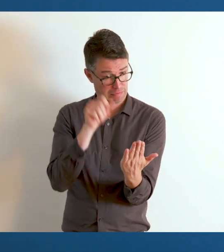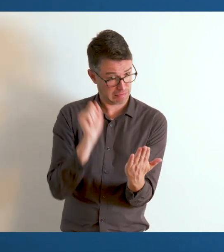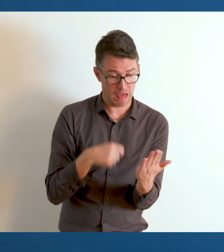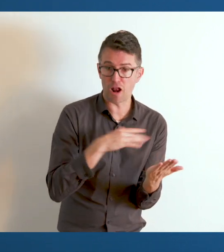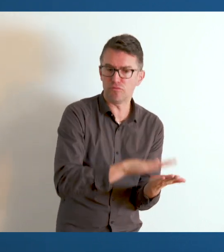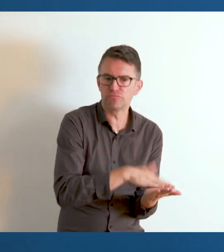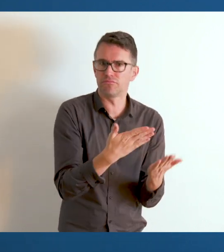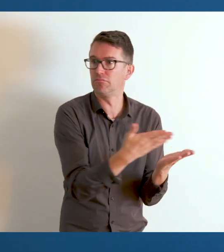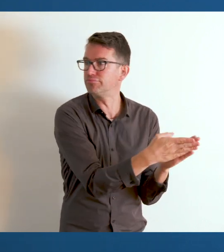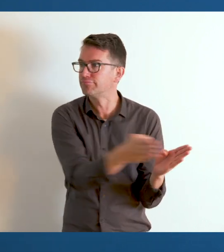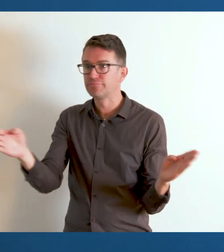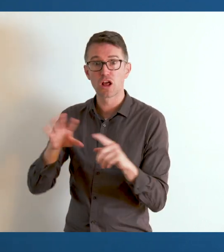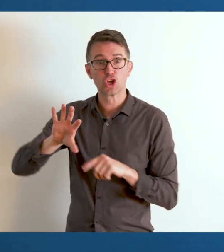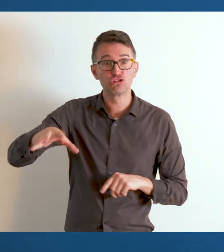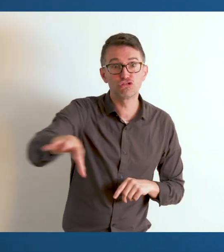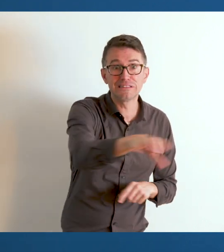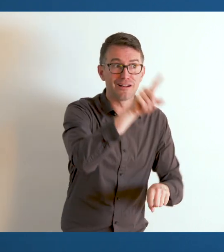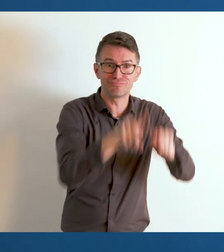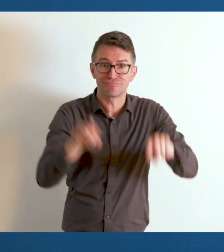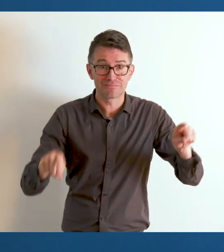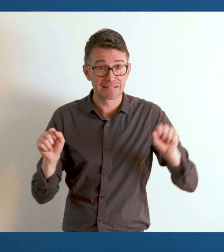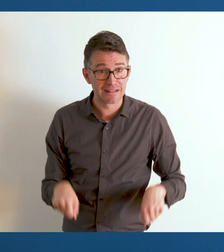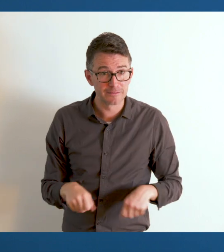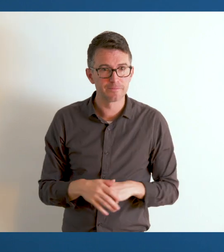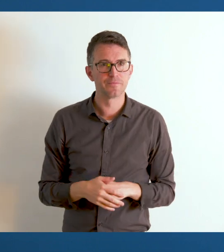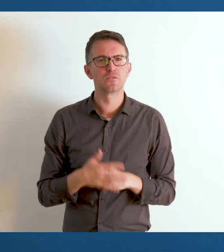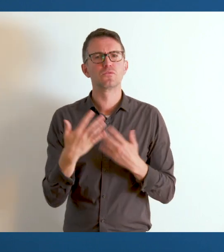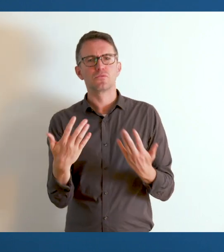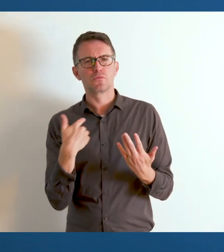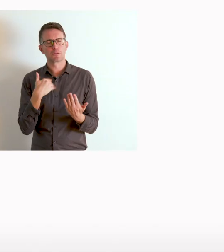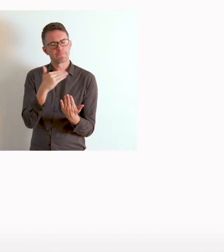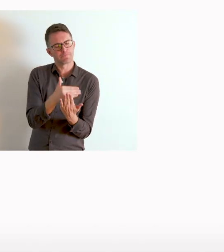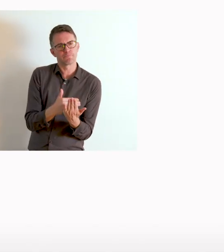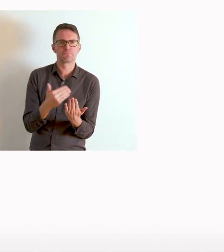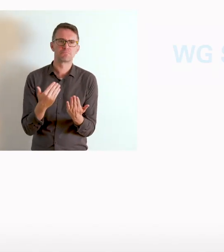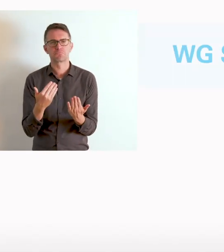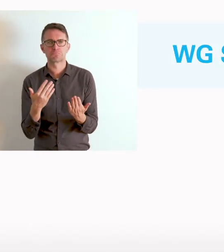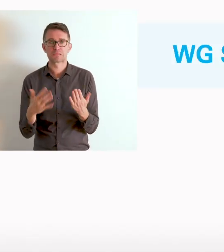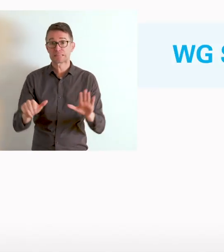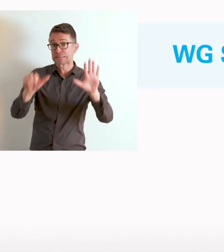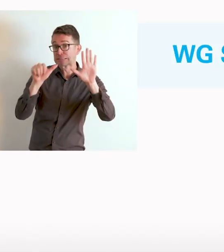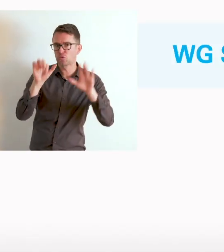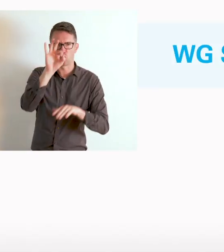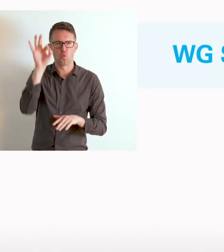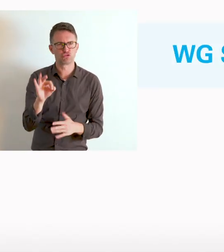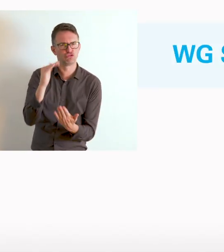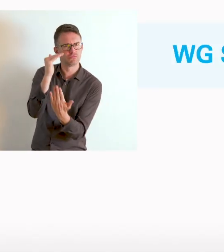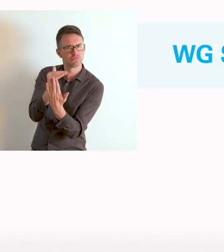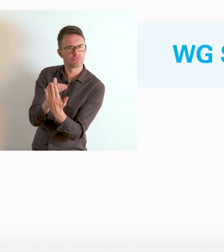comparable way? And what we came up with first was a short set of questions. a set of 6 questions, and these cover